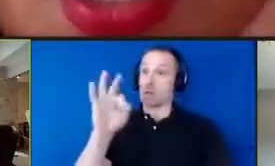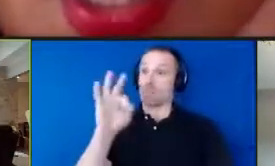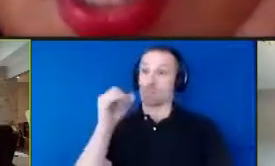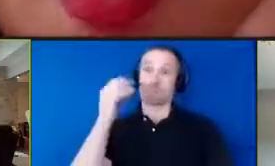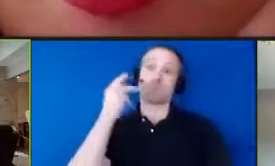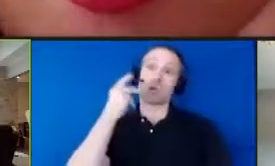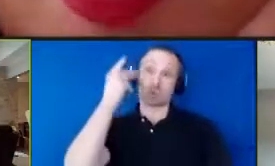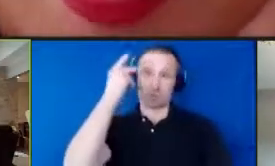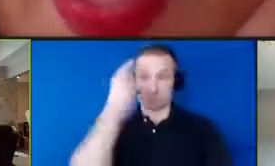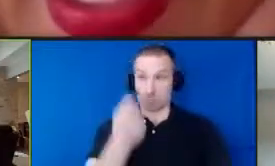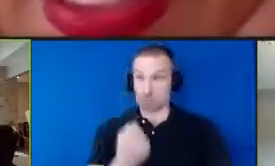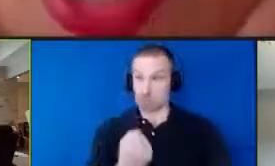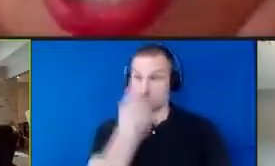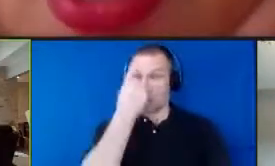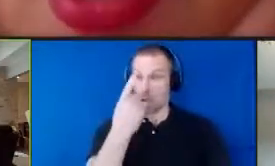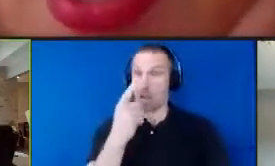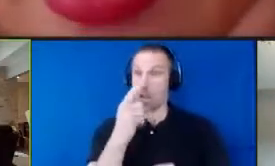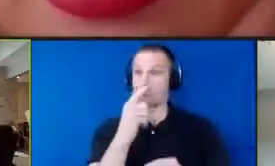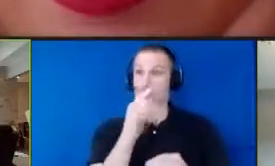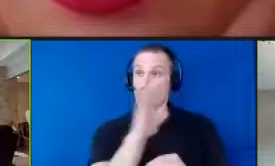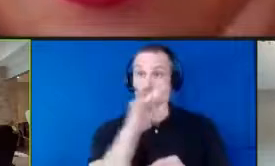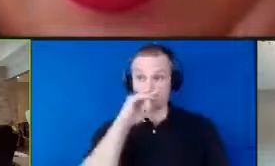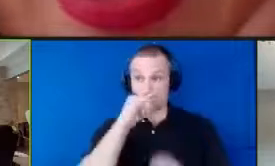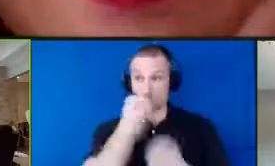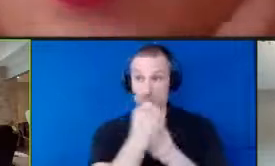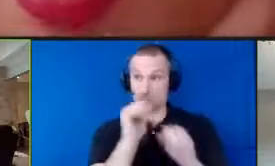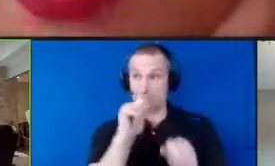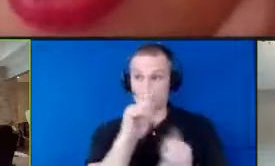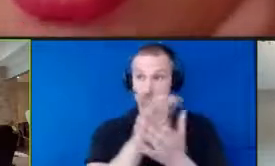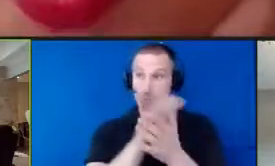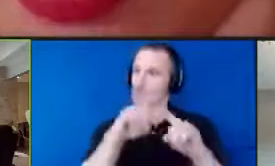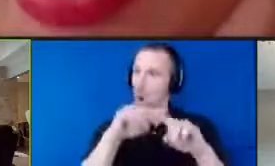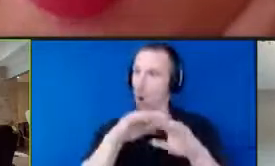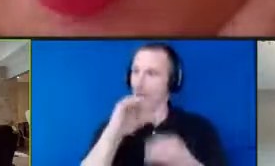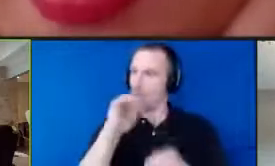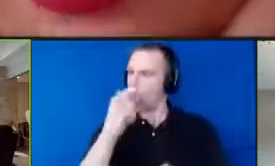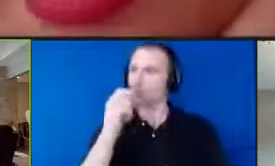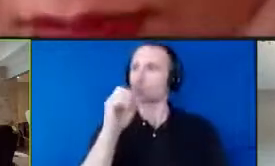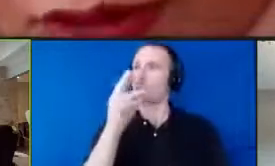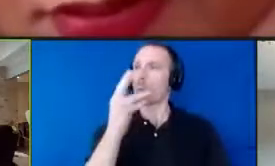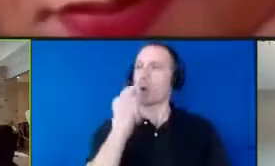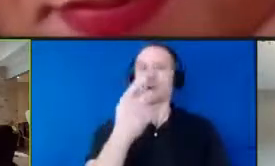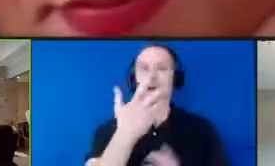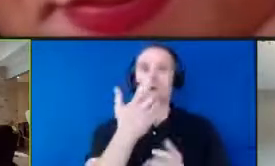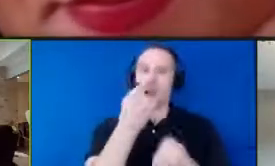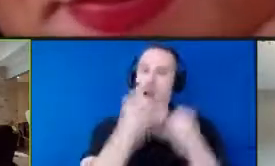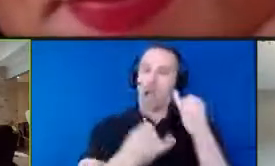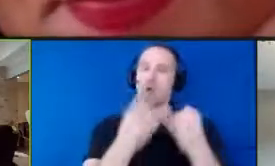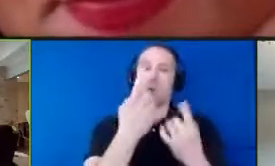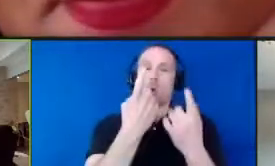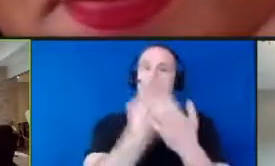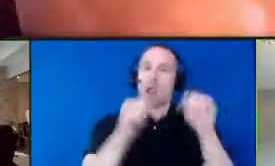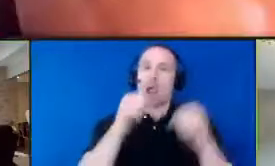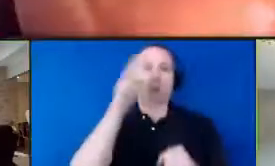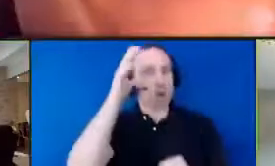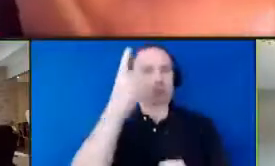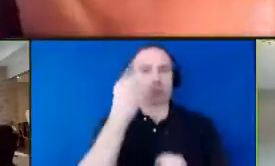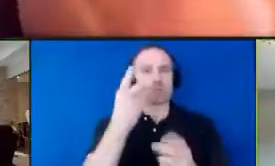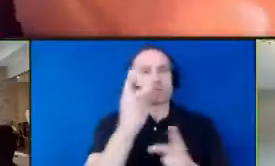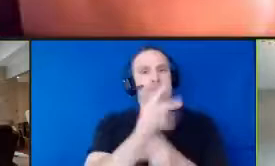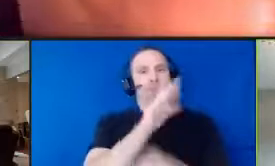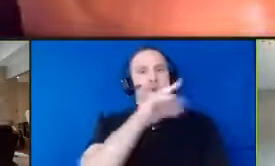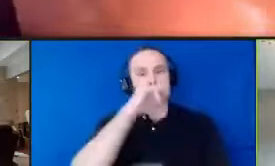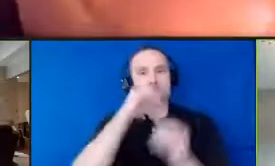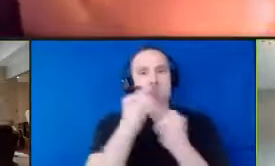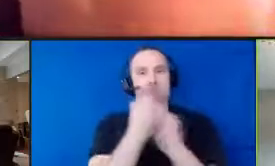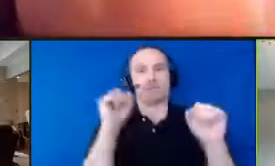school, if it varies by age? And lastly, if there's anything parents can do to keep their kids safer? All right. Well,